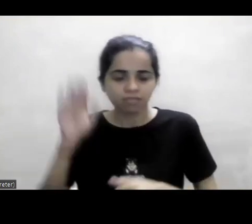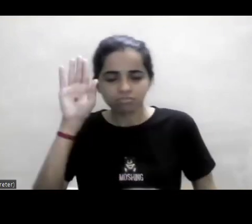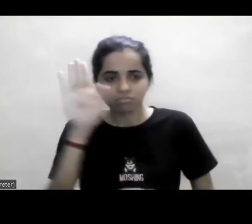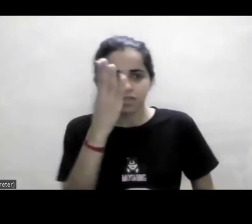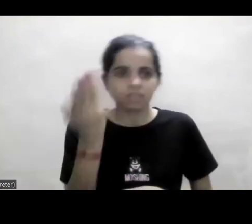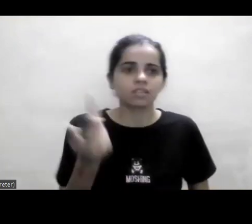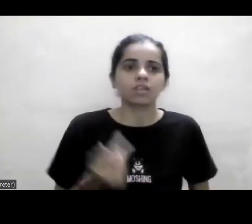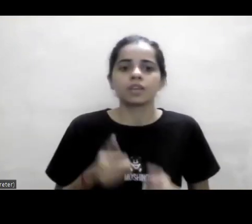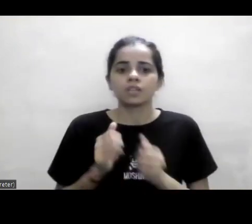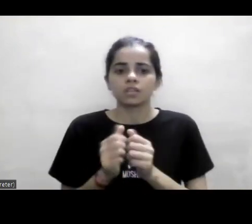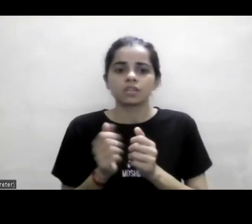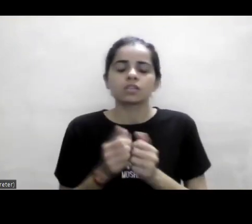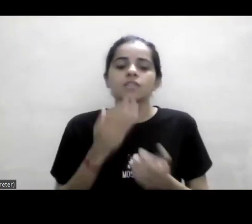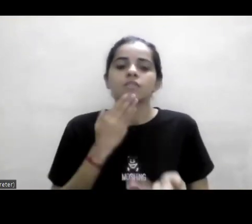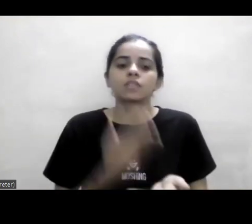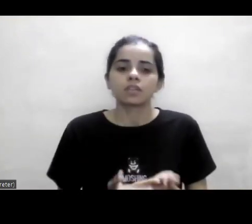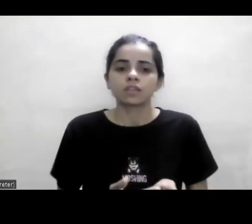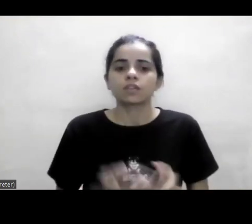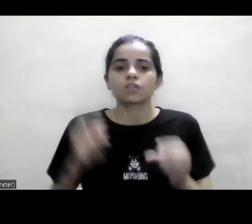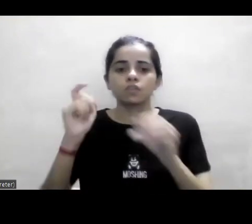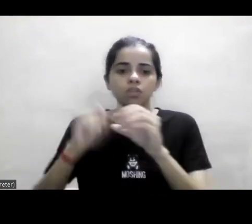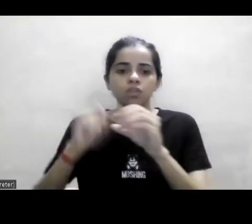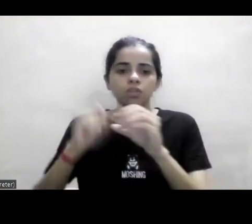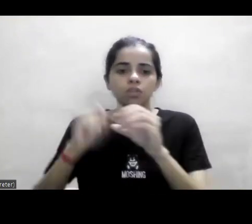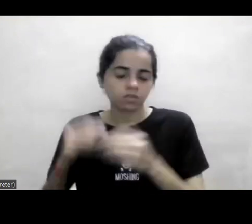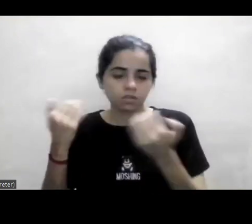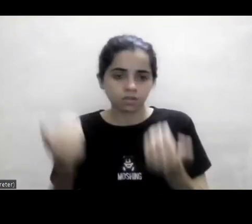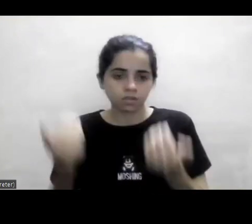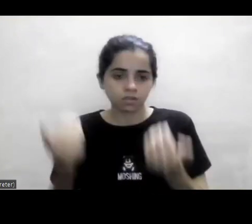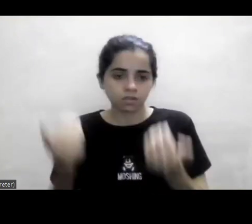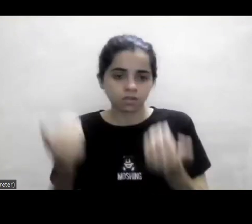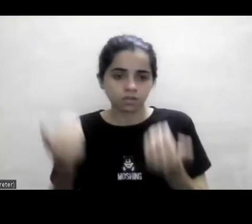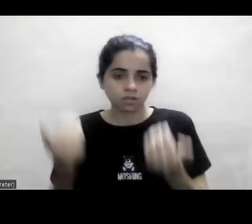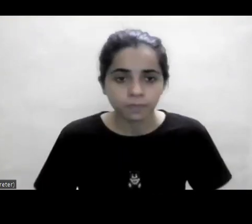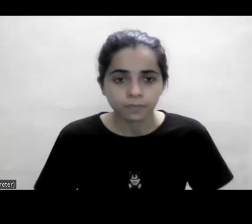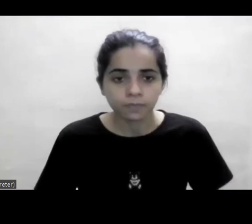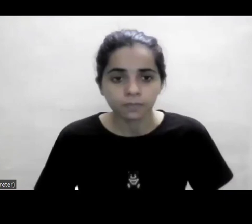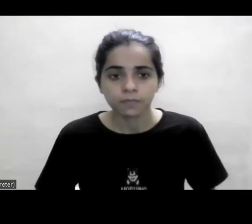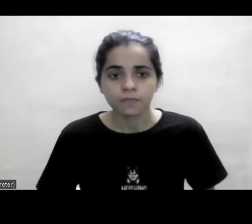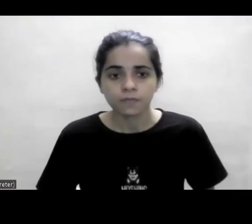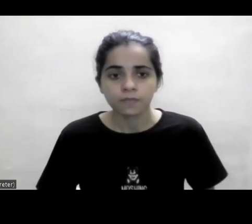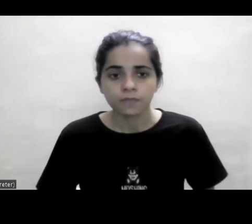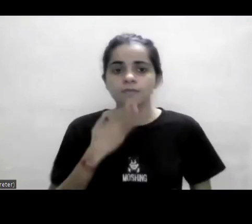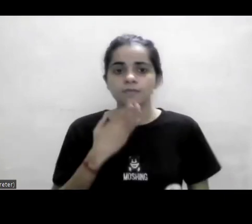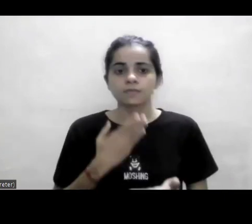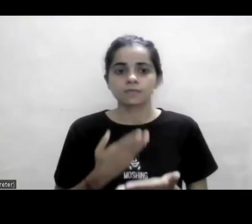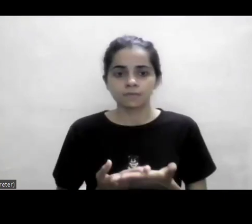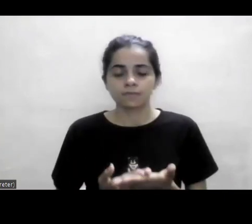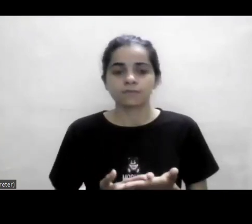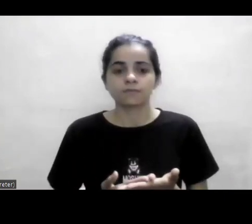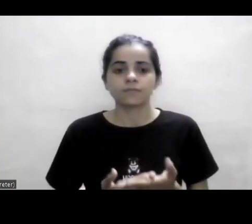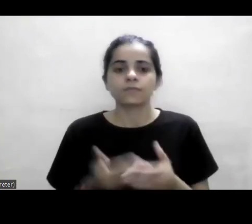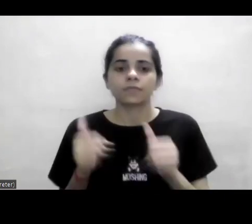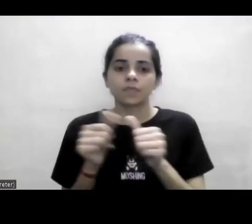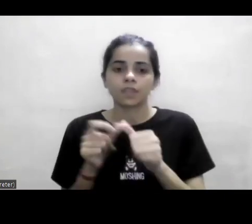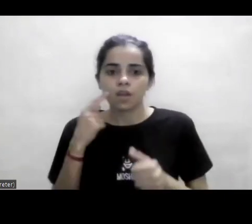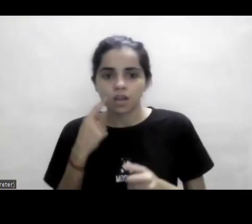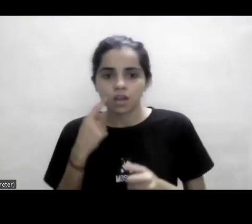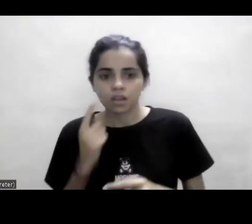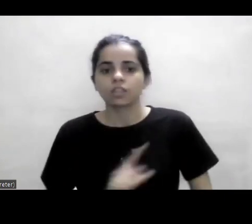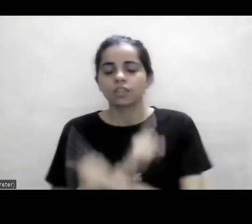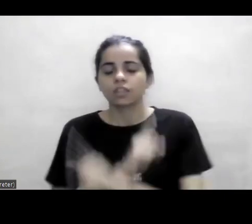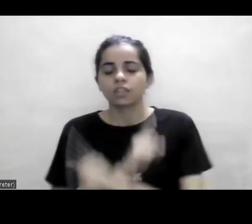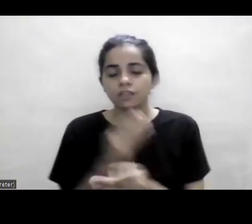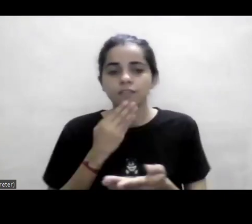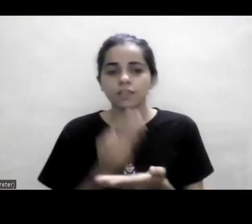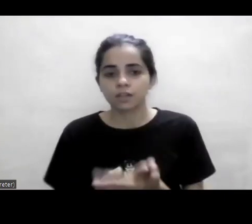hands. Thank you so much for joining us for today, and thank you so much, Anu. Thank you so much,